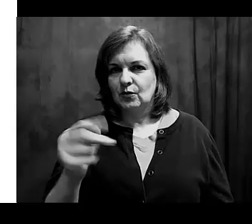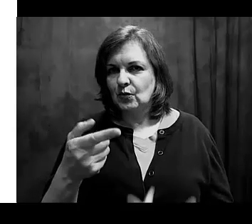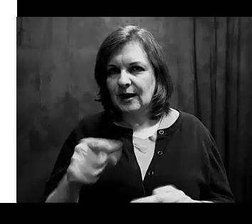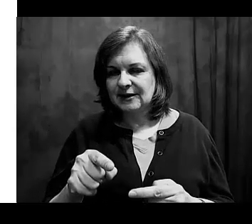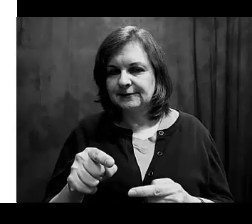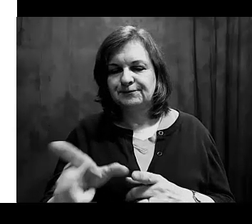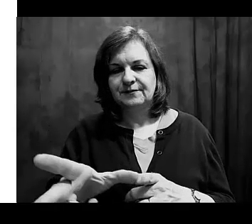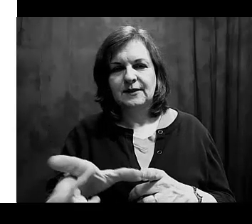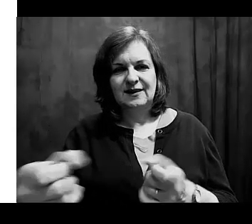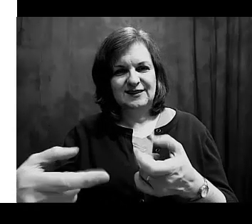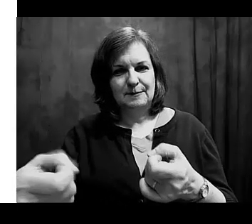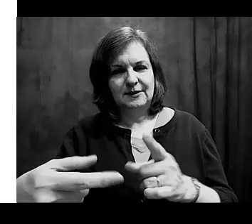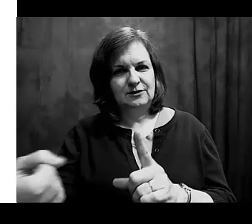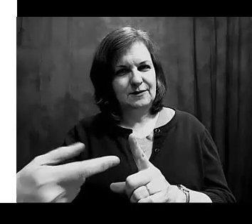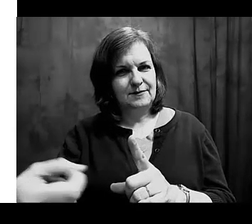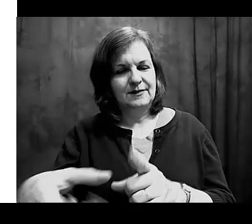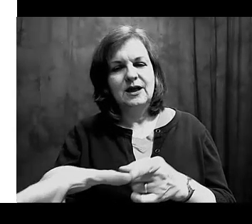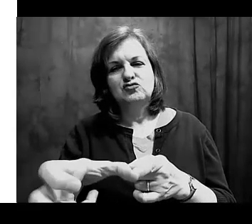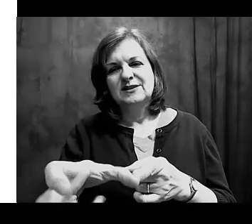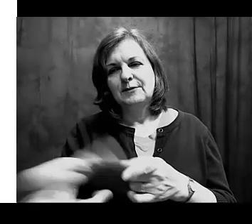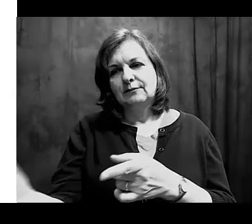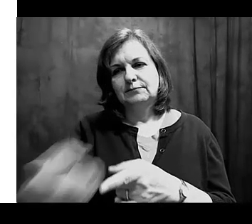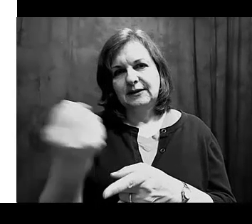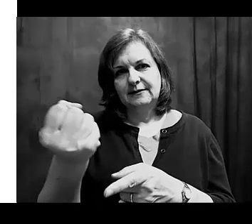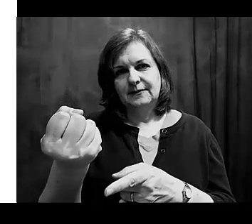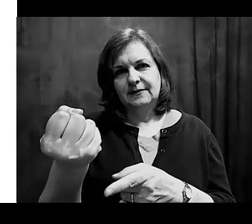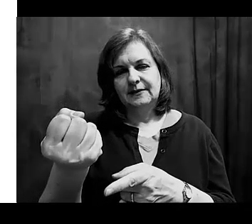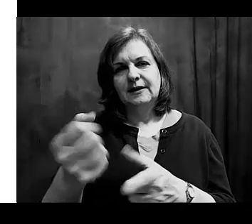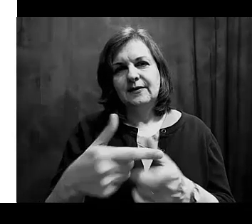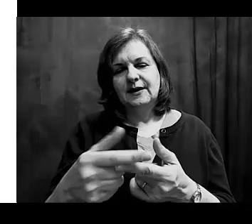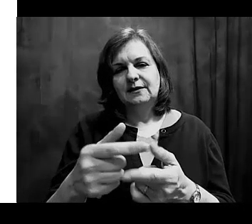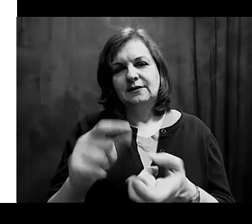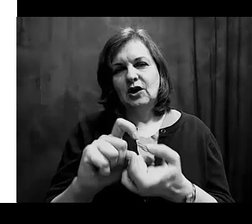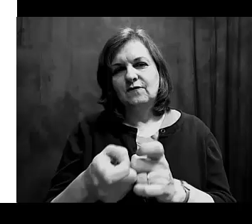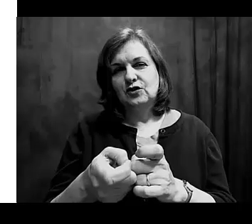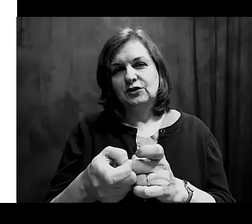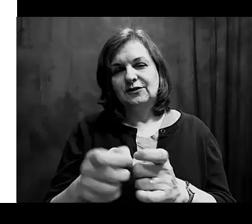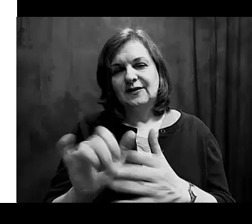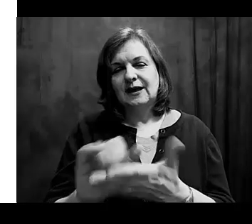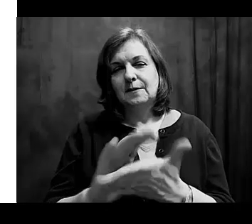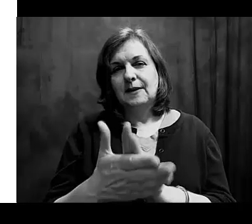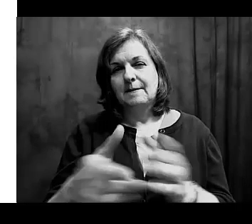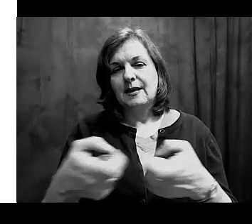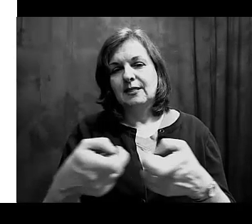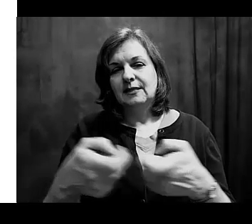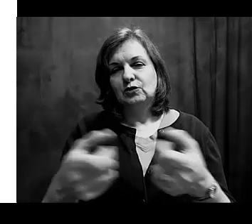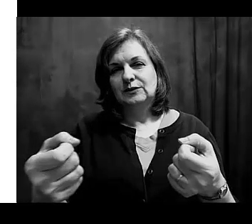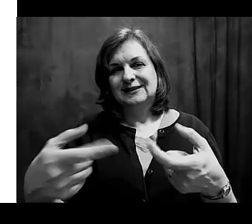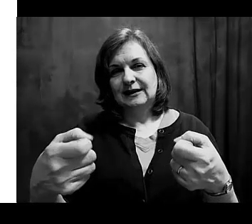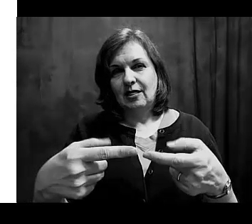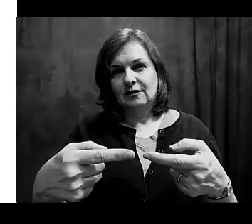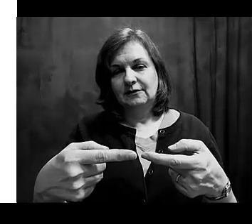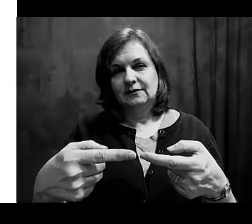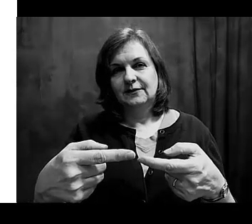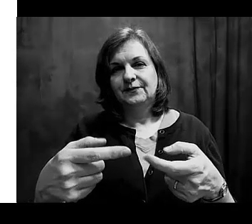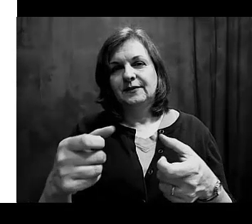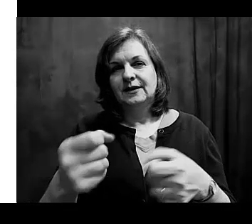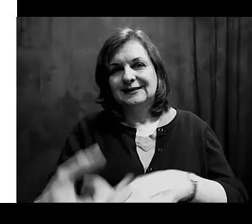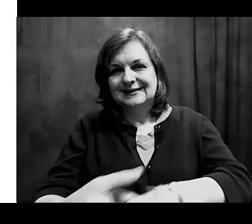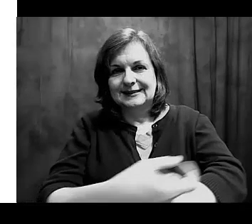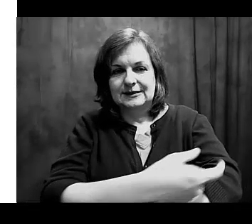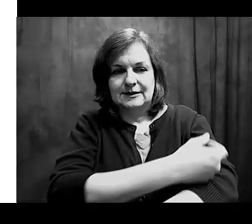feel or interpret depends entirely on your brain and how it processes